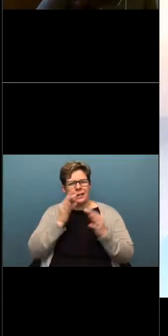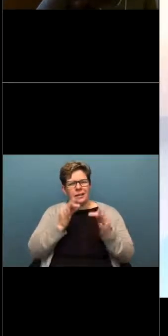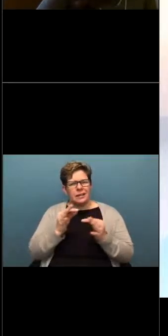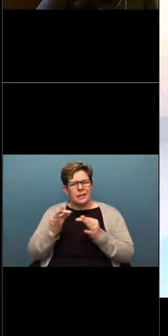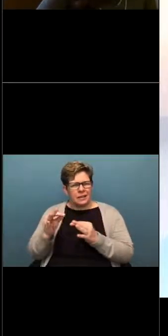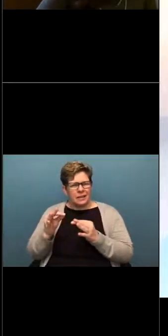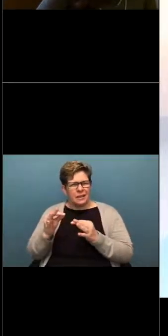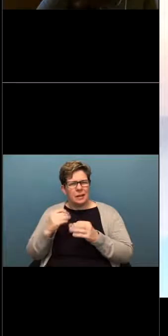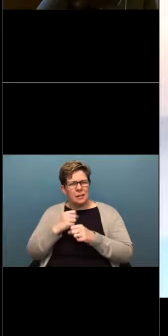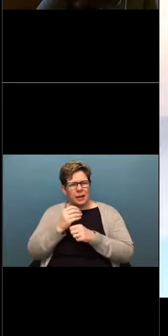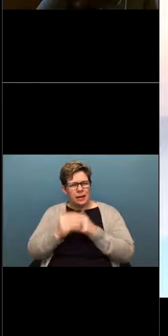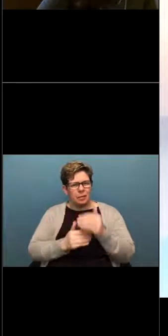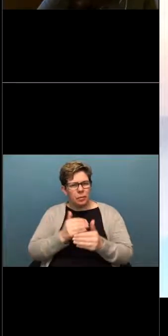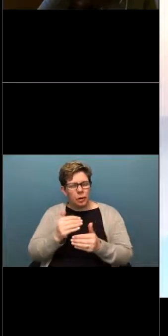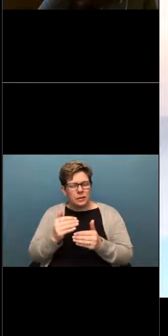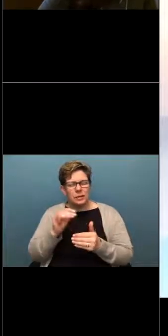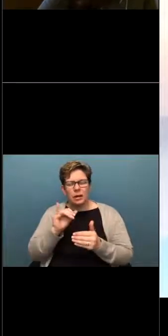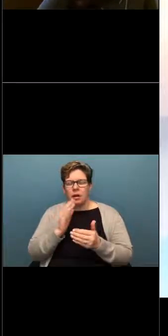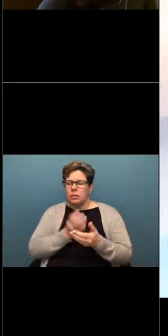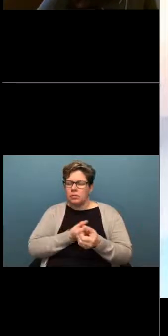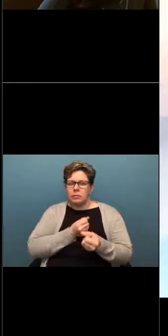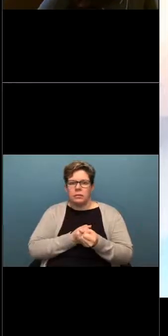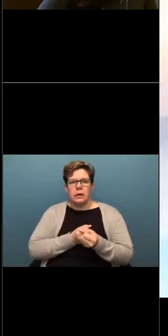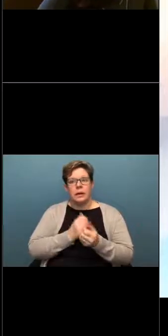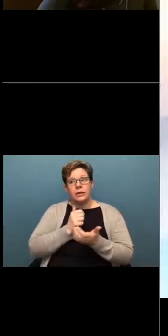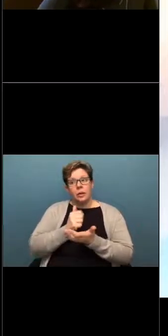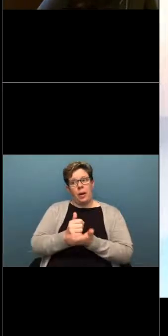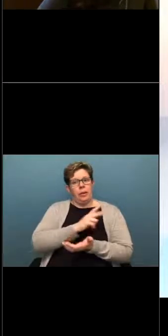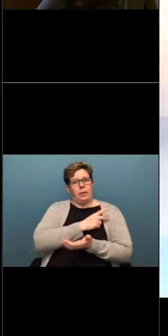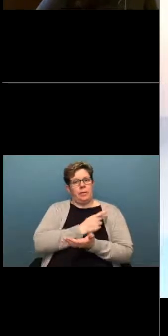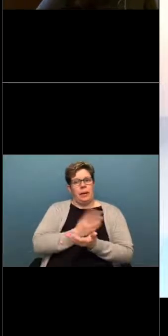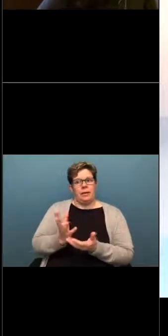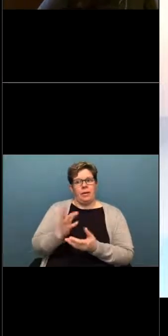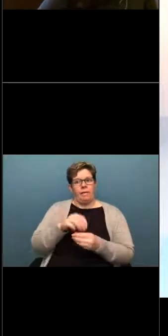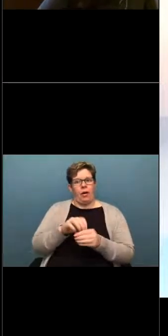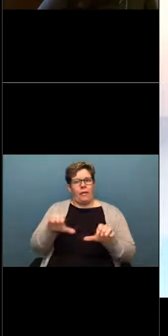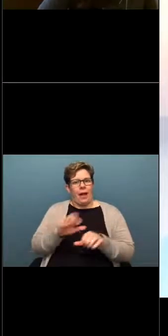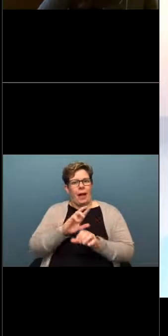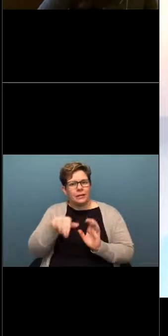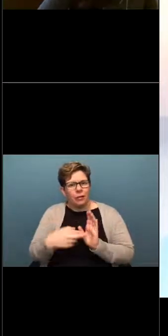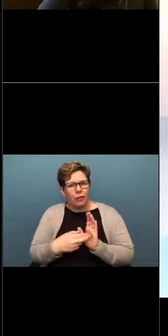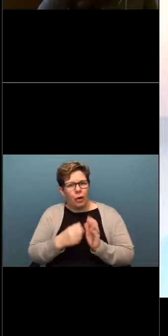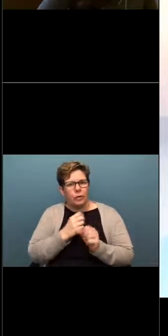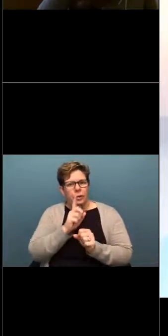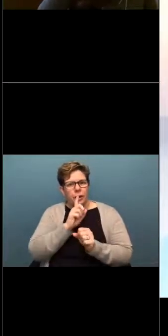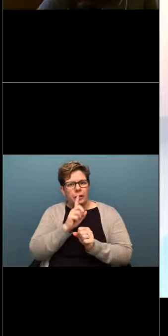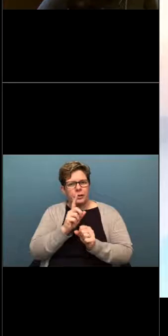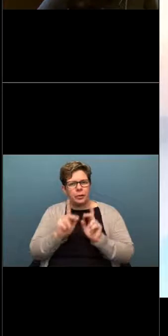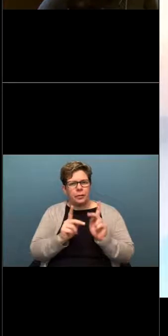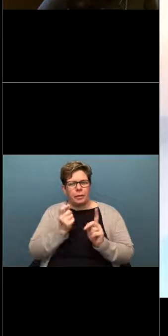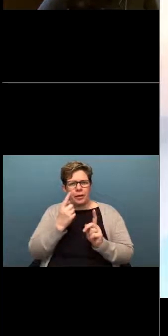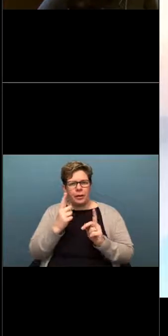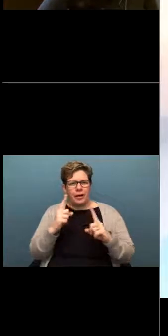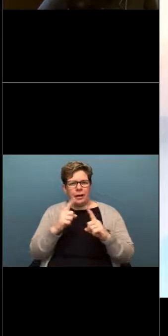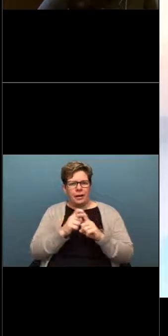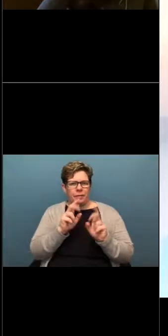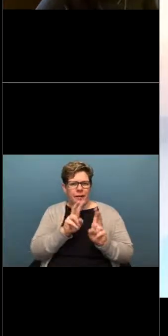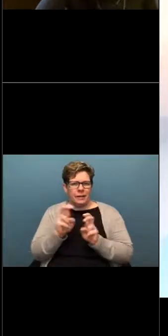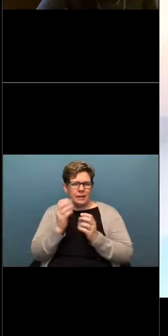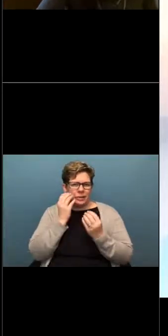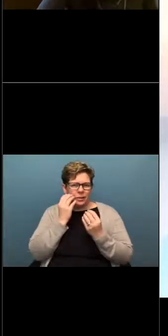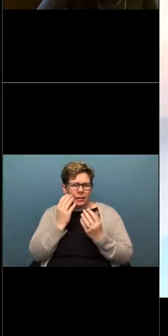Shared decision-making is all about helping patients take an active role in their care, ensuring people understand complex issues and